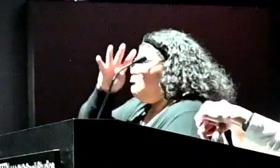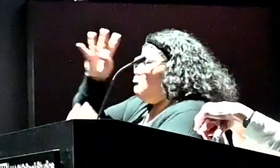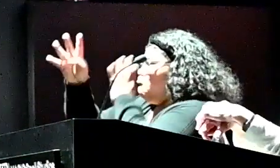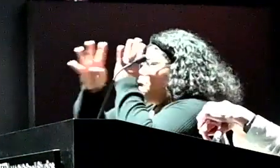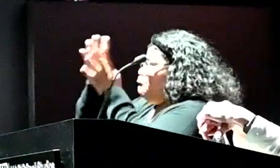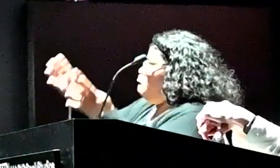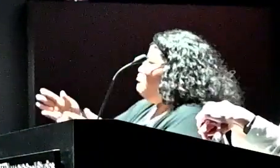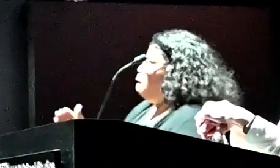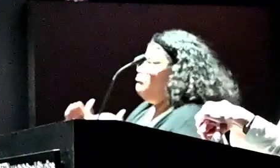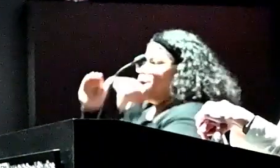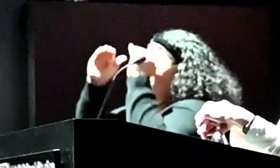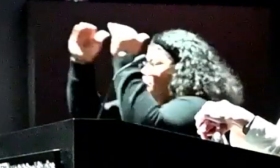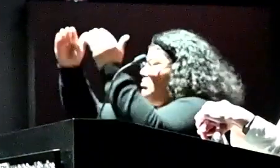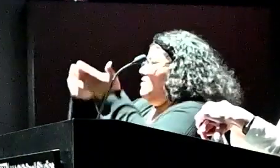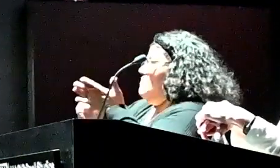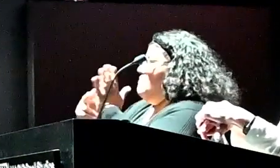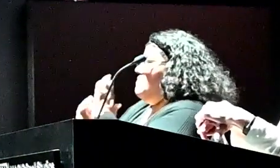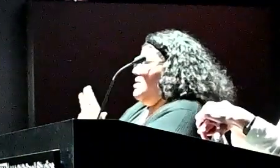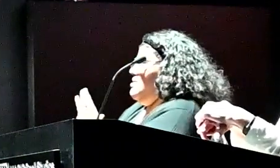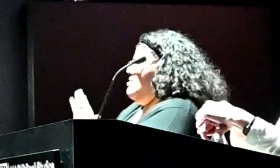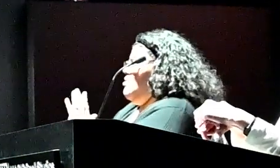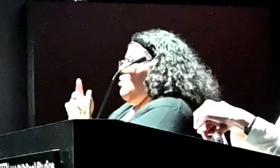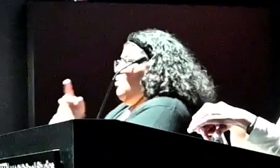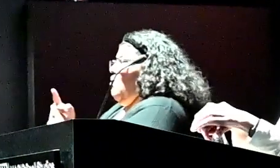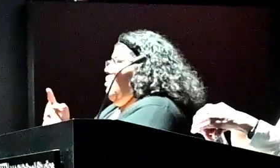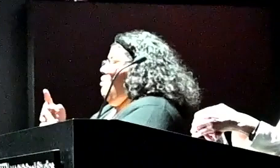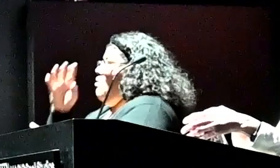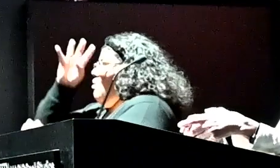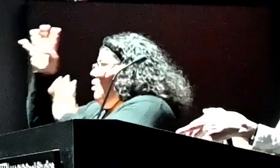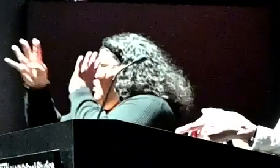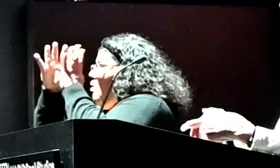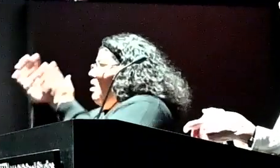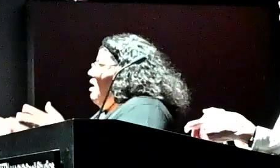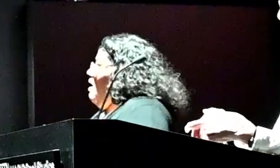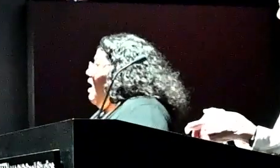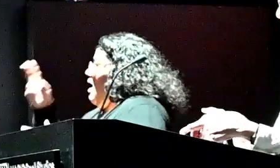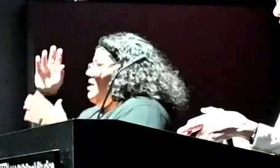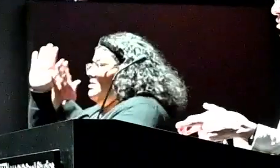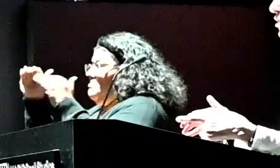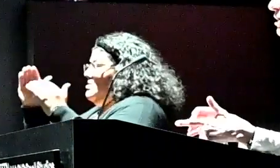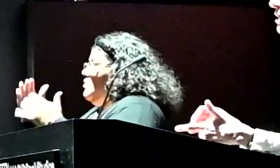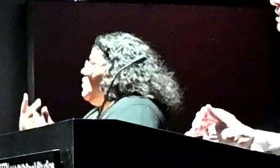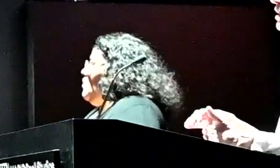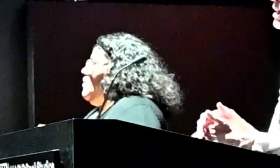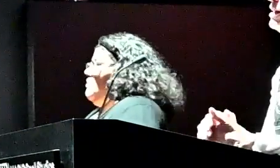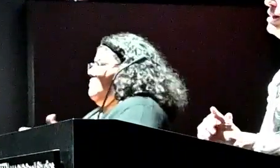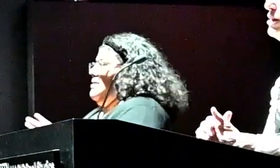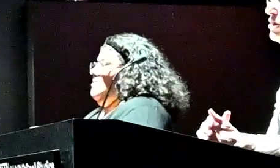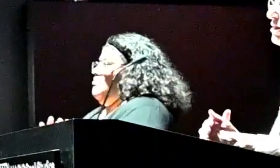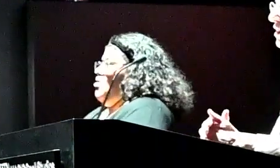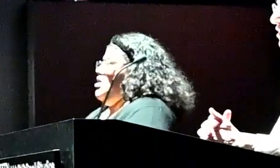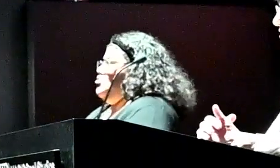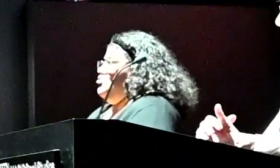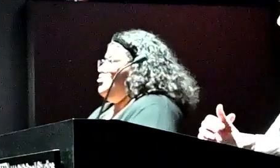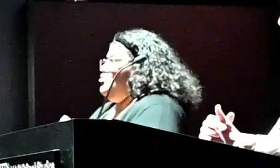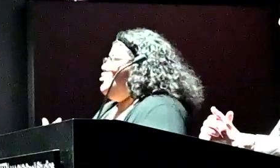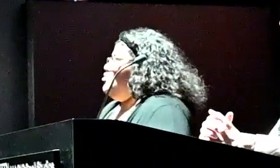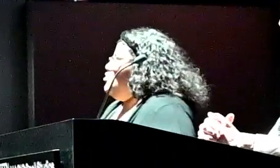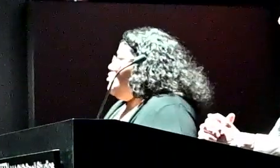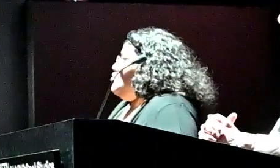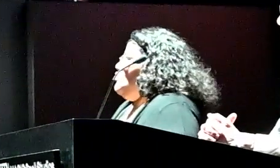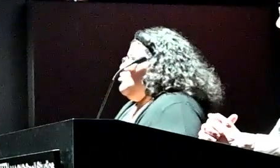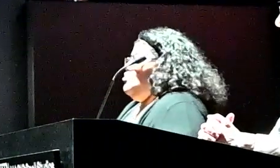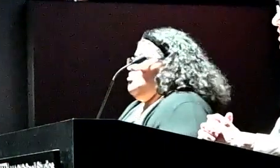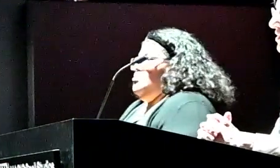for, delivering on that was very, there was a lot of pressure. There's